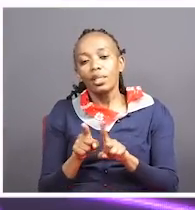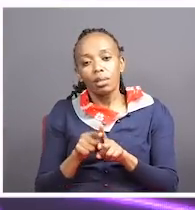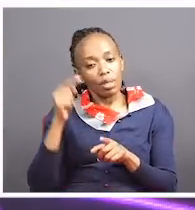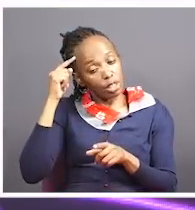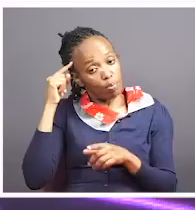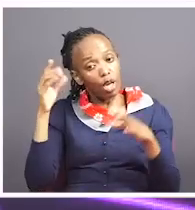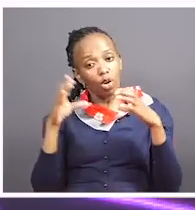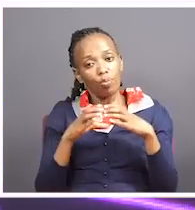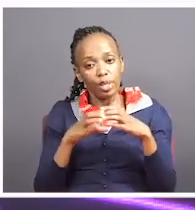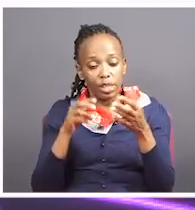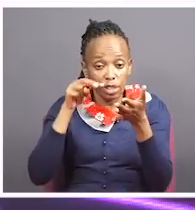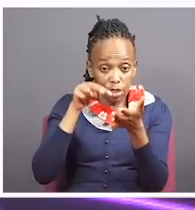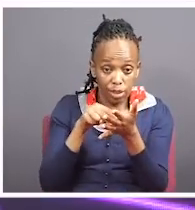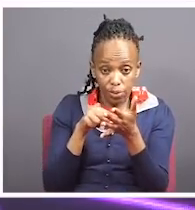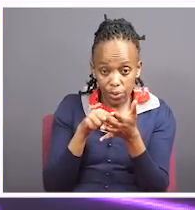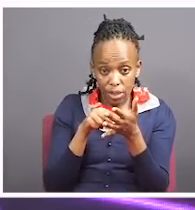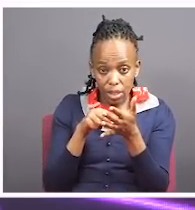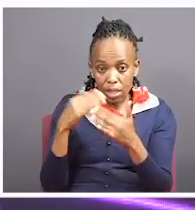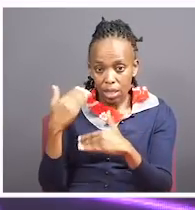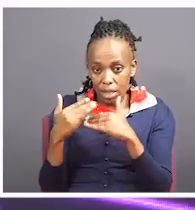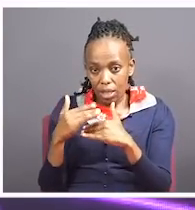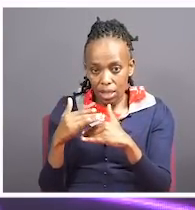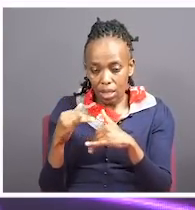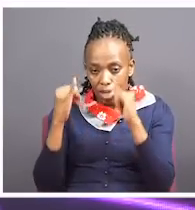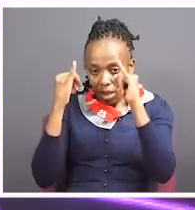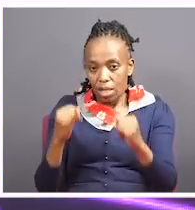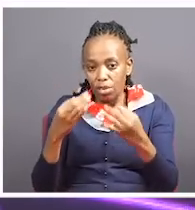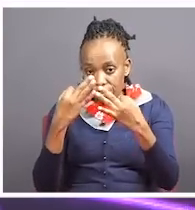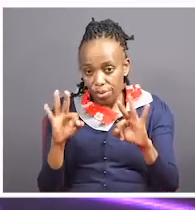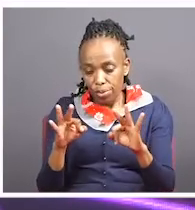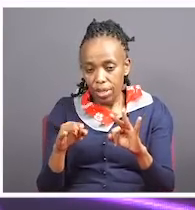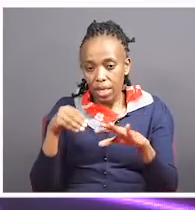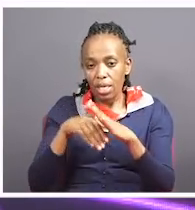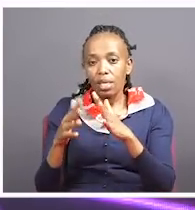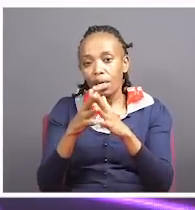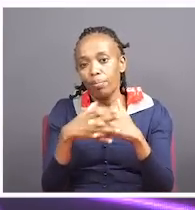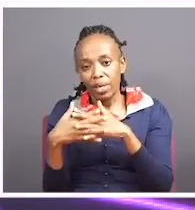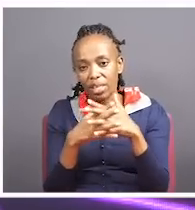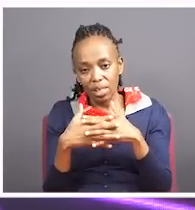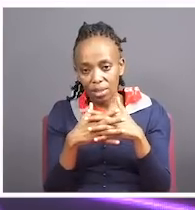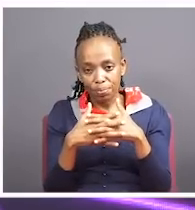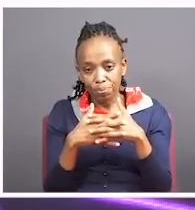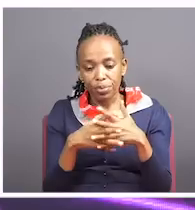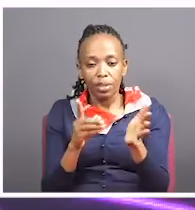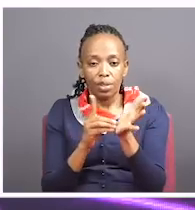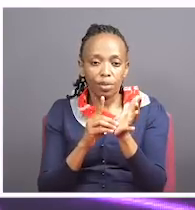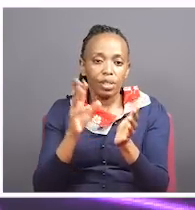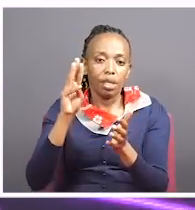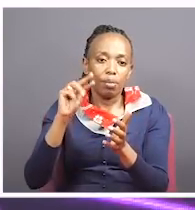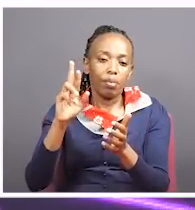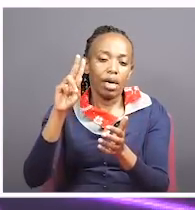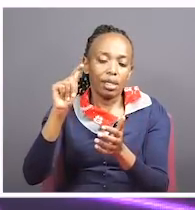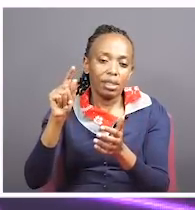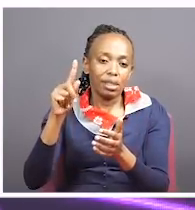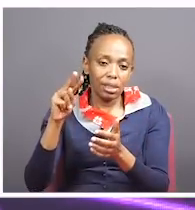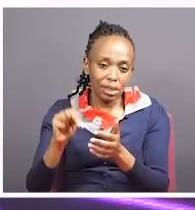As the Black community stood at the brink of a new liberation in the United States of America, Dr. Martin